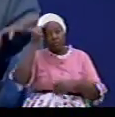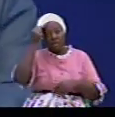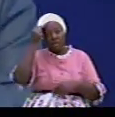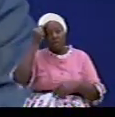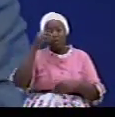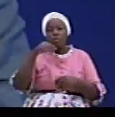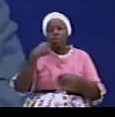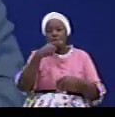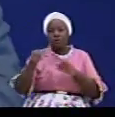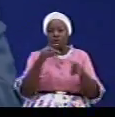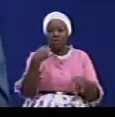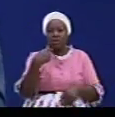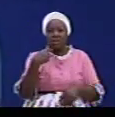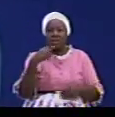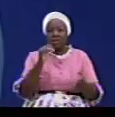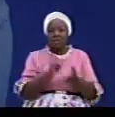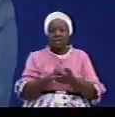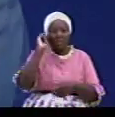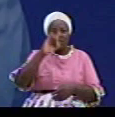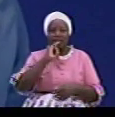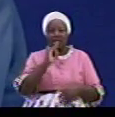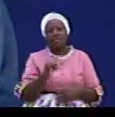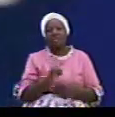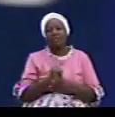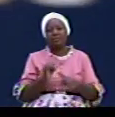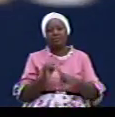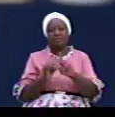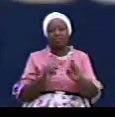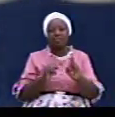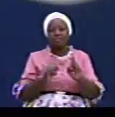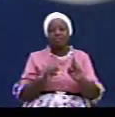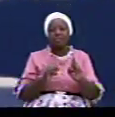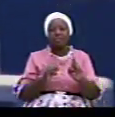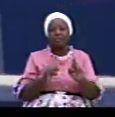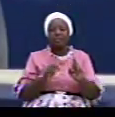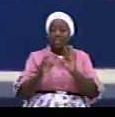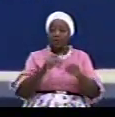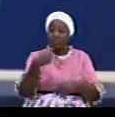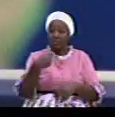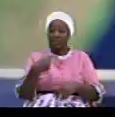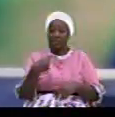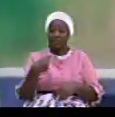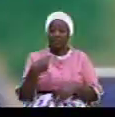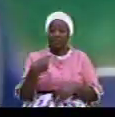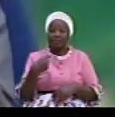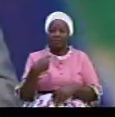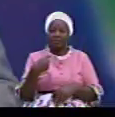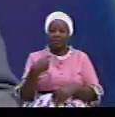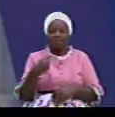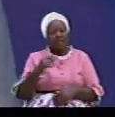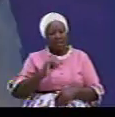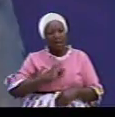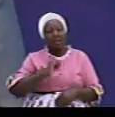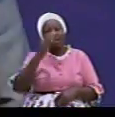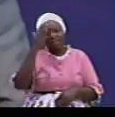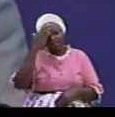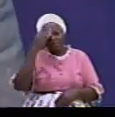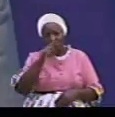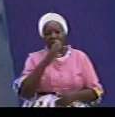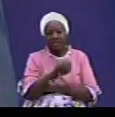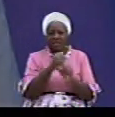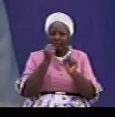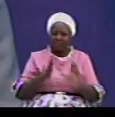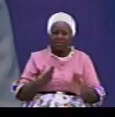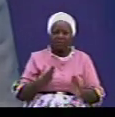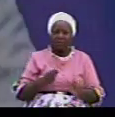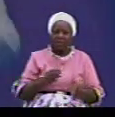say that he is? If you say, I know you are Savior, salvation